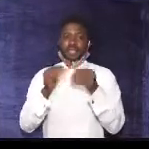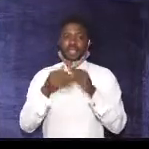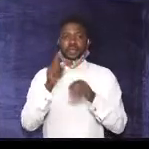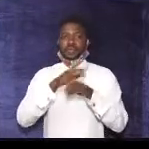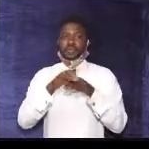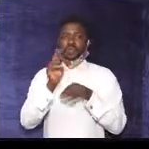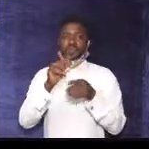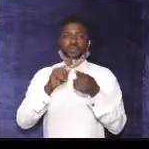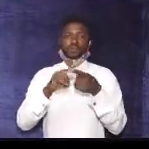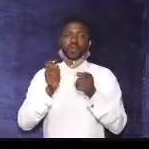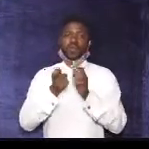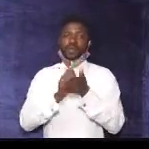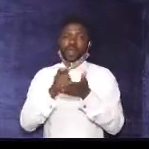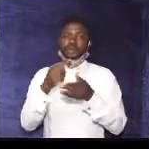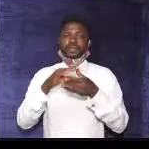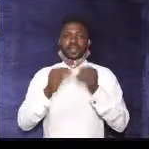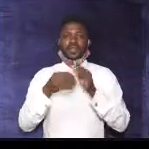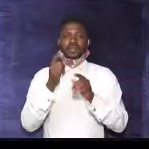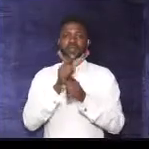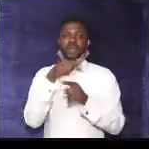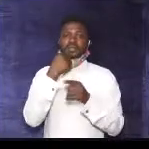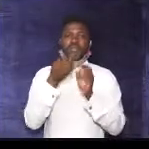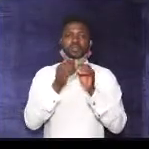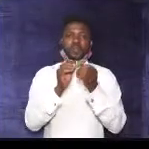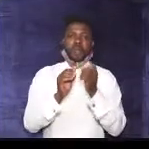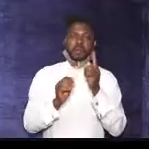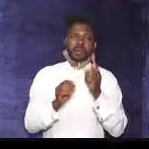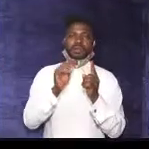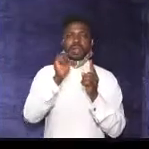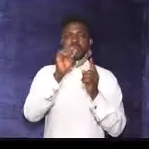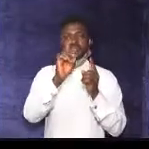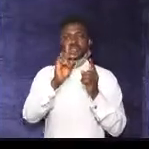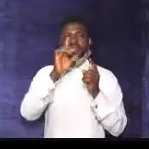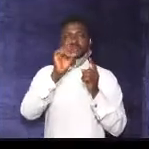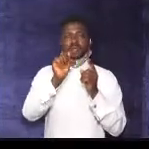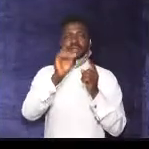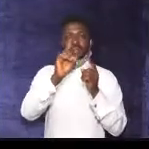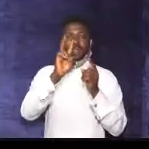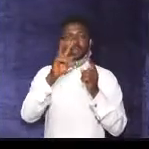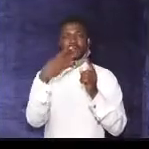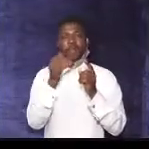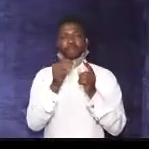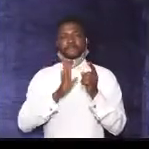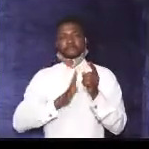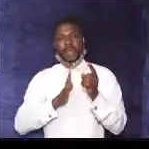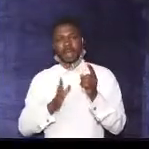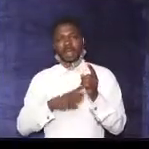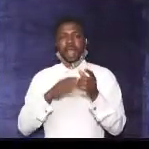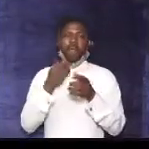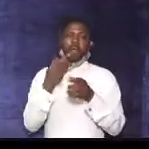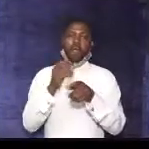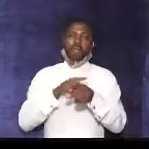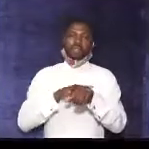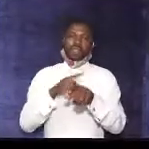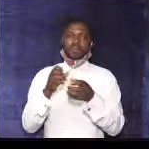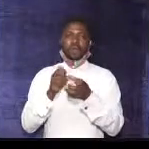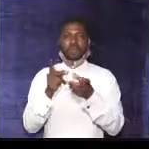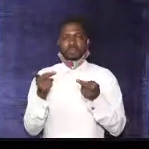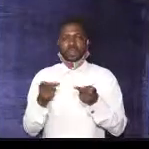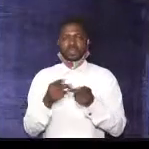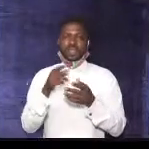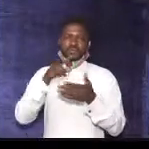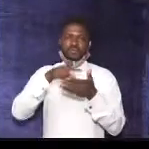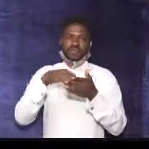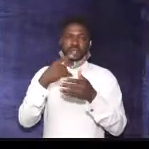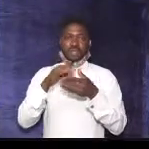every sentence. You don't need to write the sentence. Just tell me number one, maybe adverbial clause of manner, two, clause of time, and so on. So